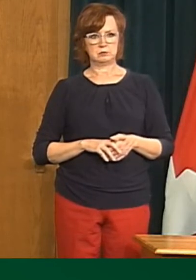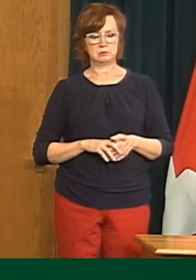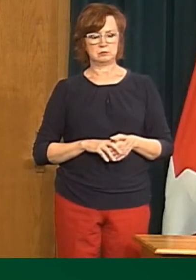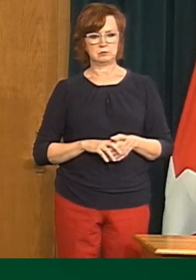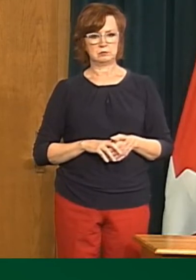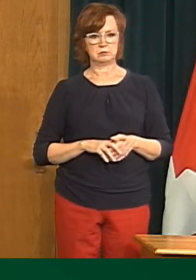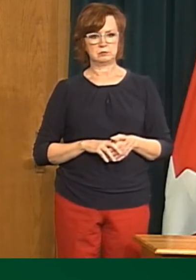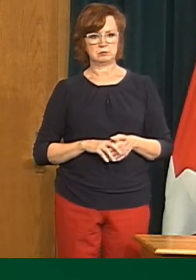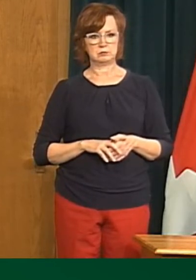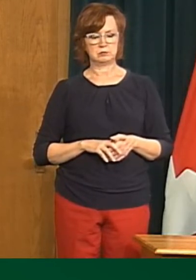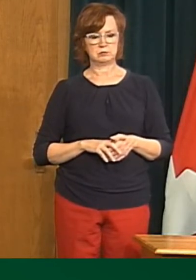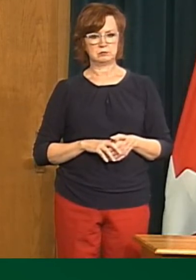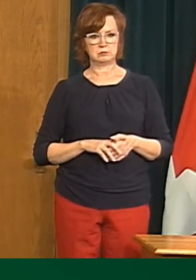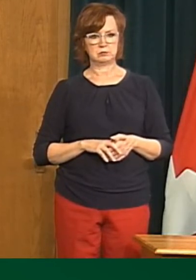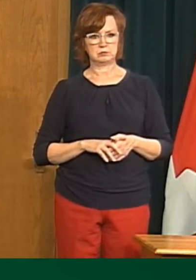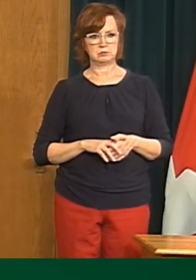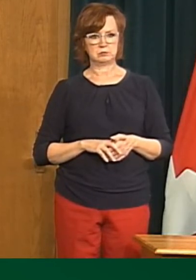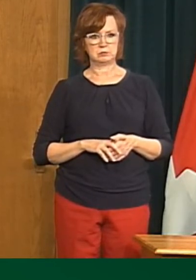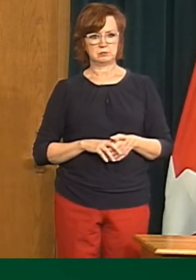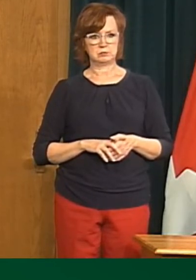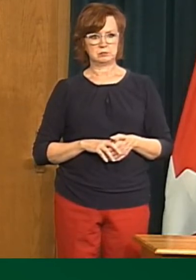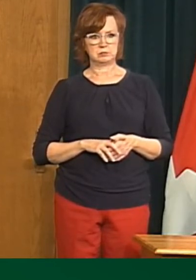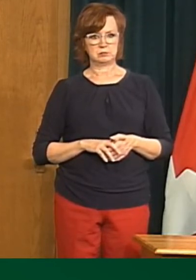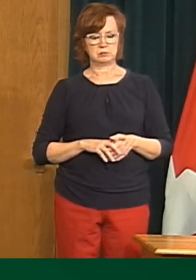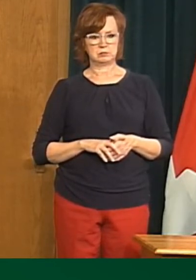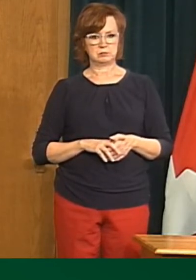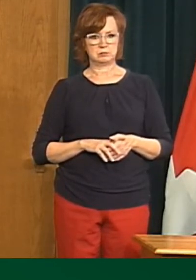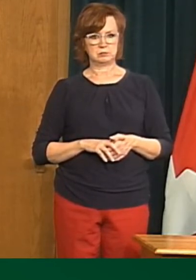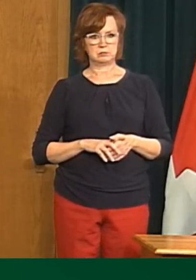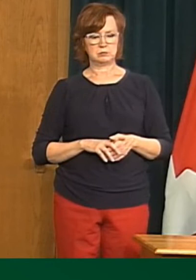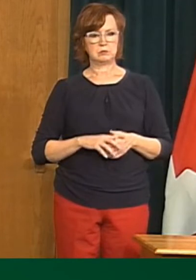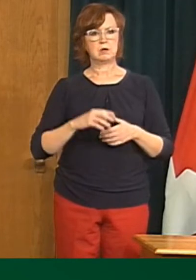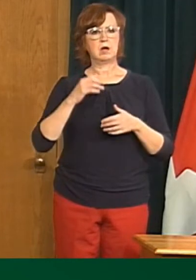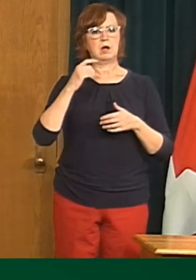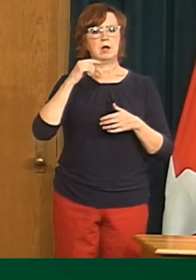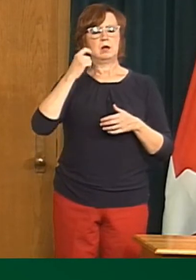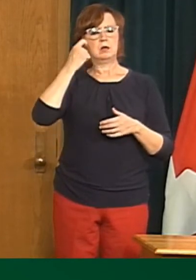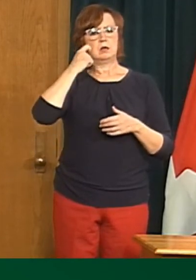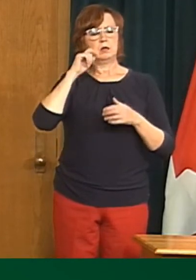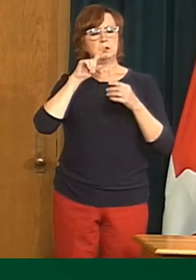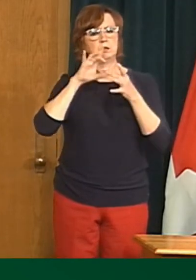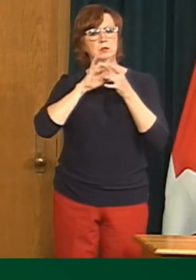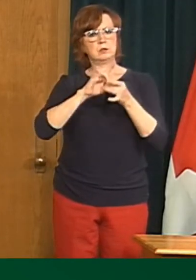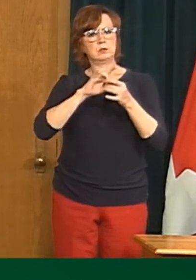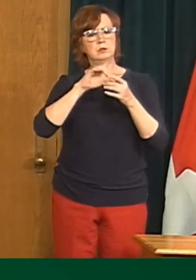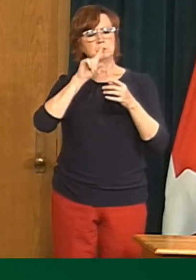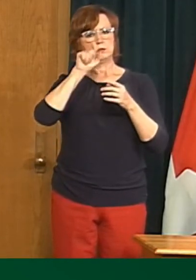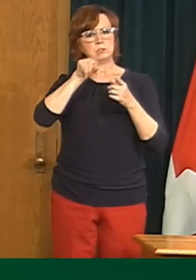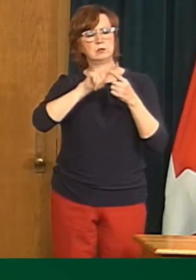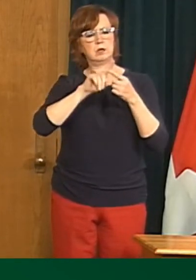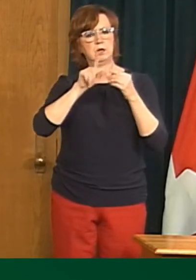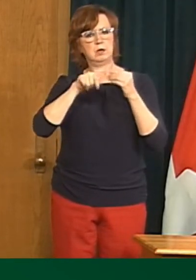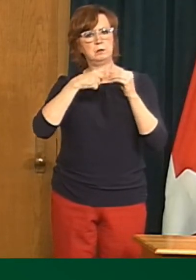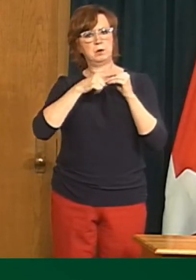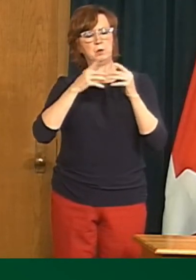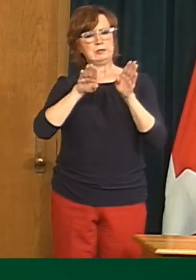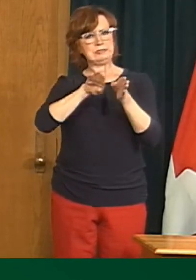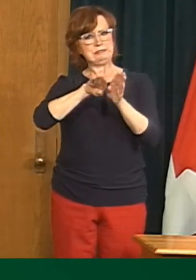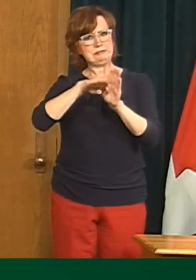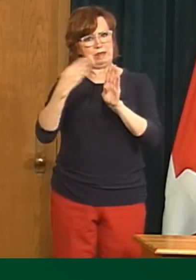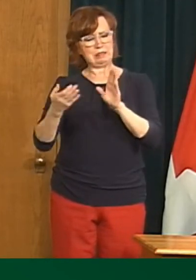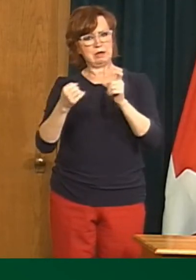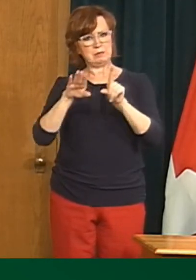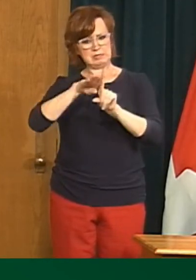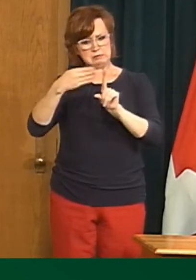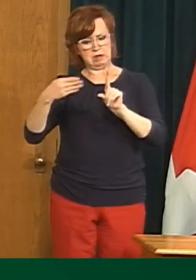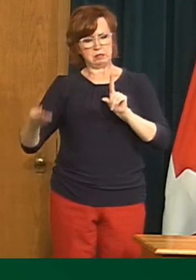happening. Why are we not being more specific about where these deaths are occurring? It would be better for accountability